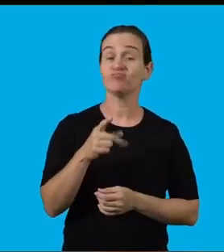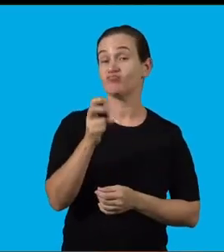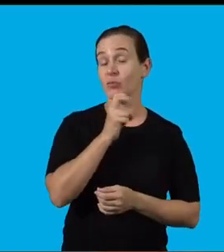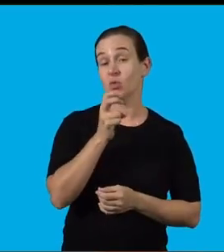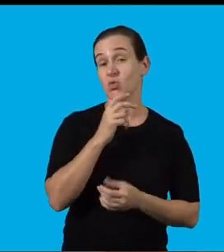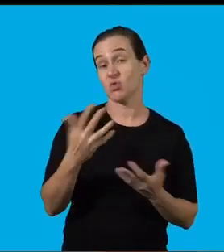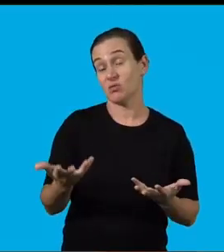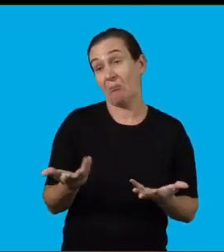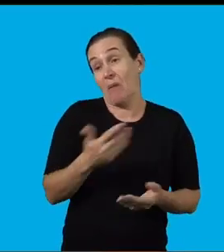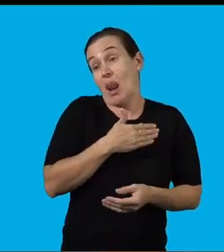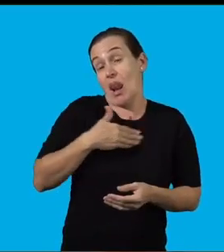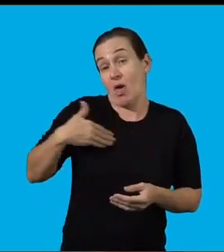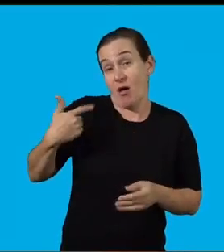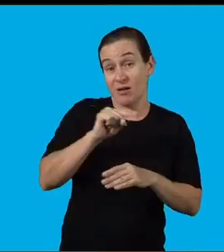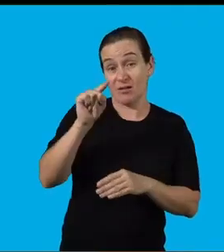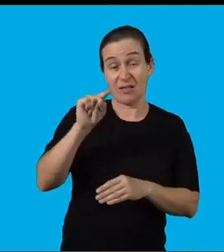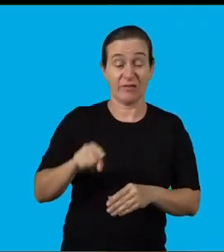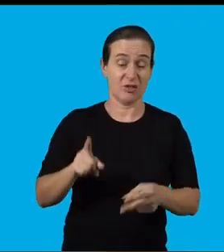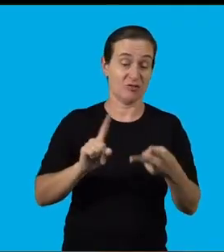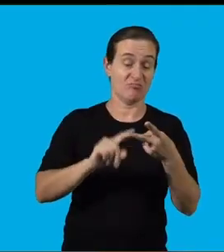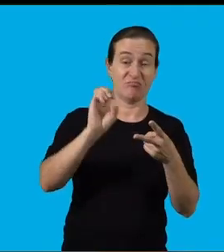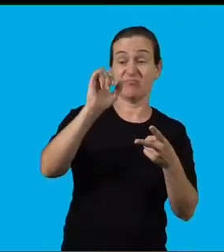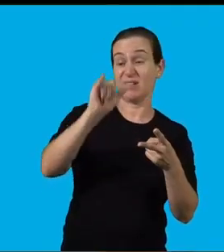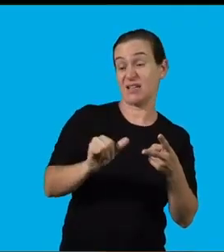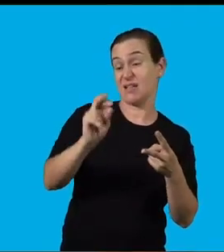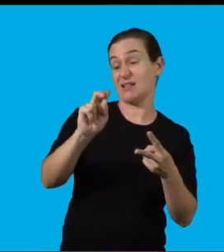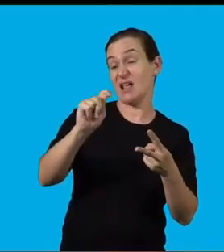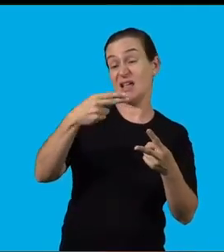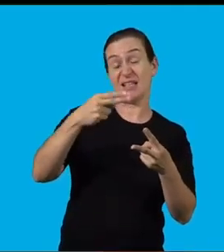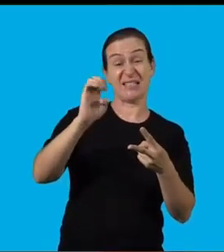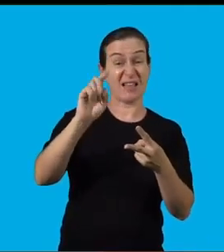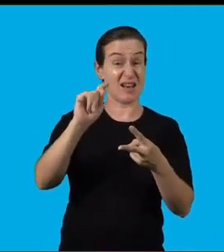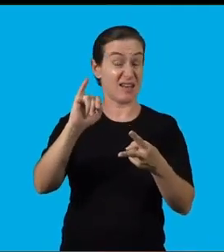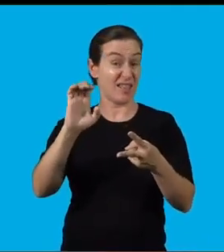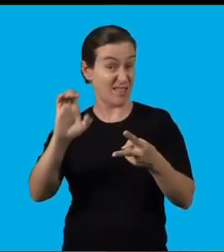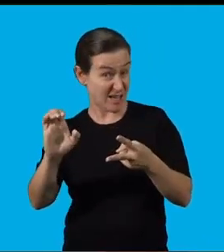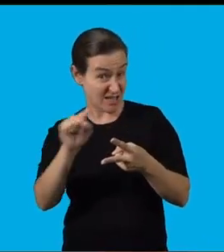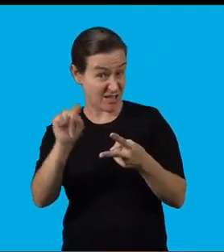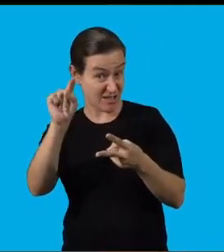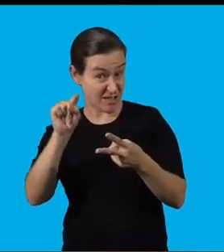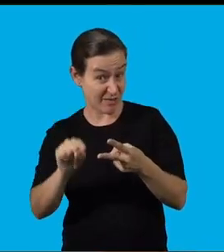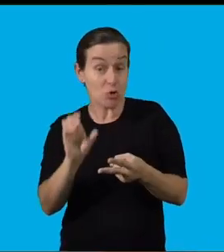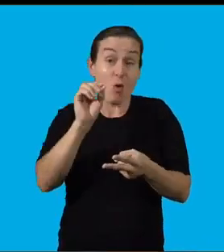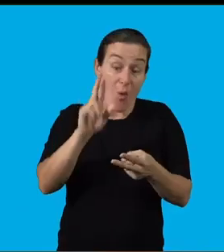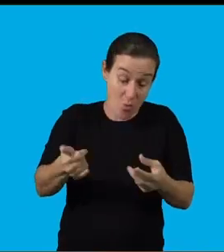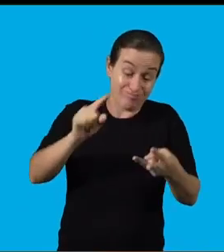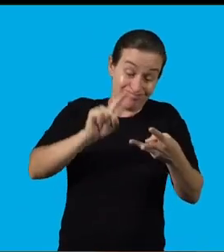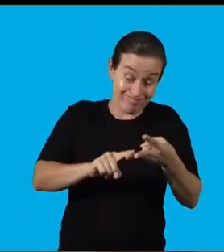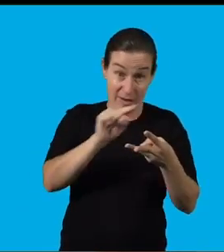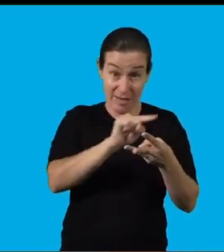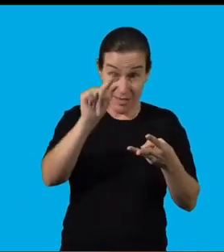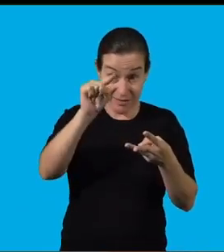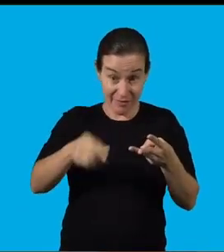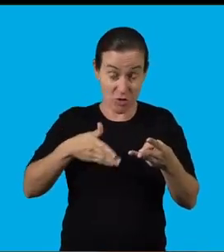using either long division or synthetic division or division by inspection, which is the one that I'm going to show